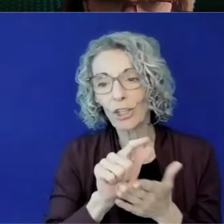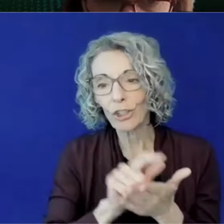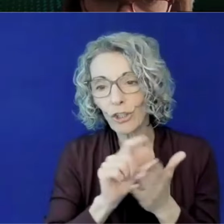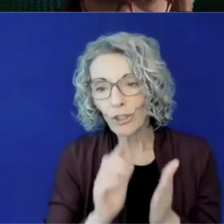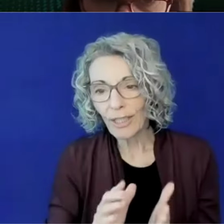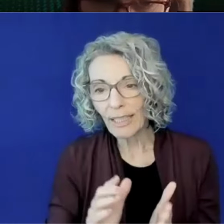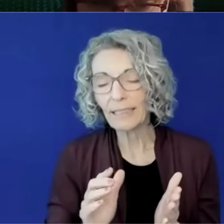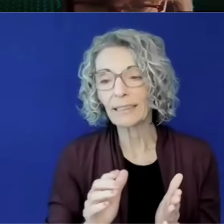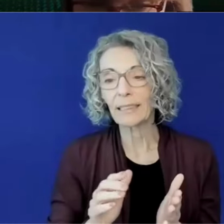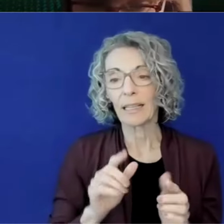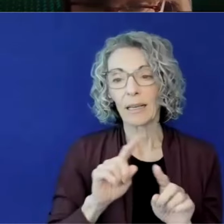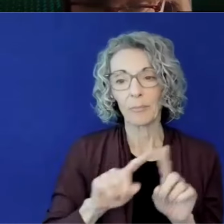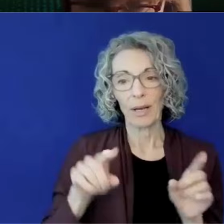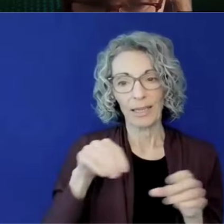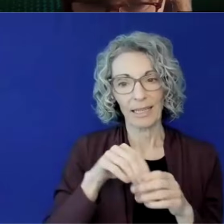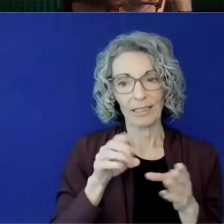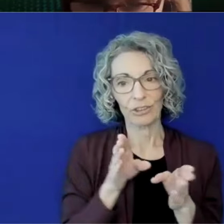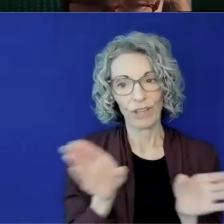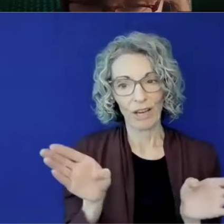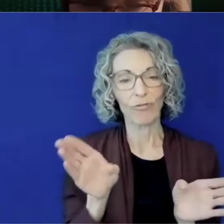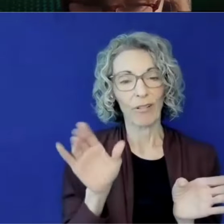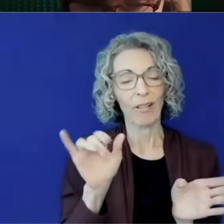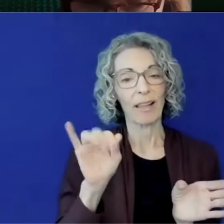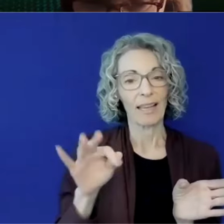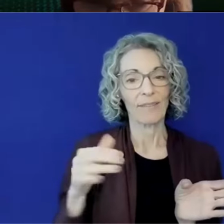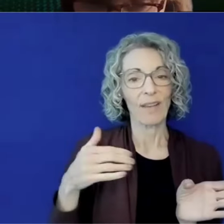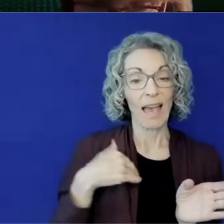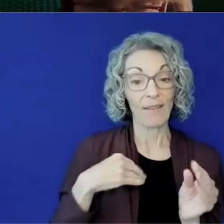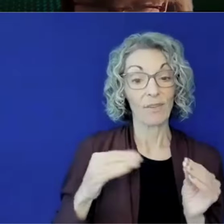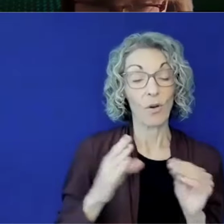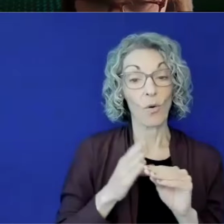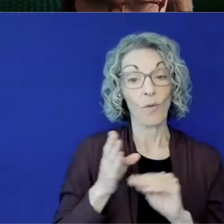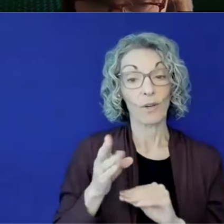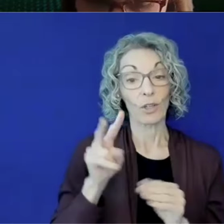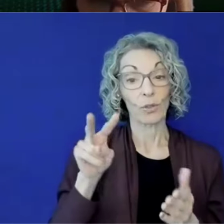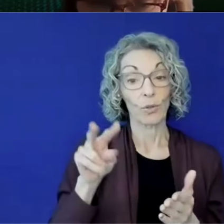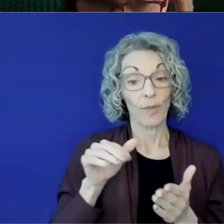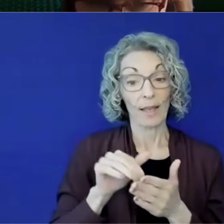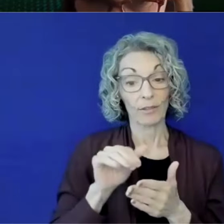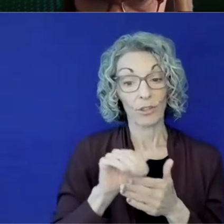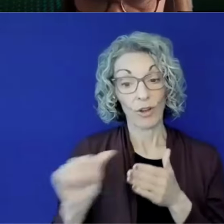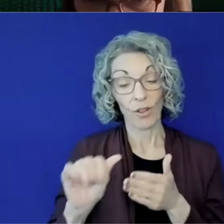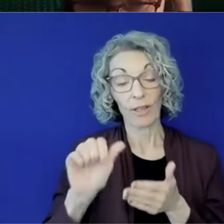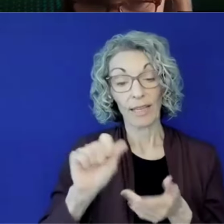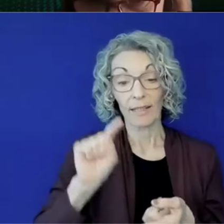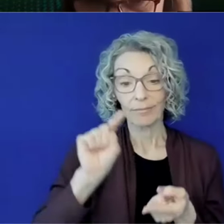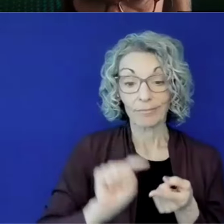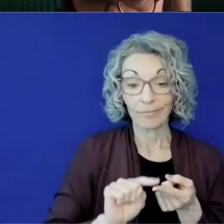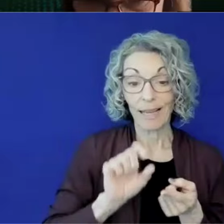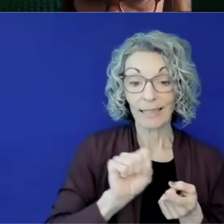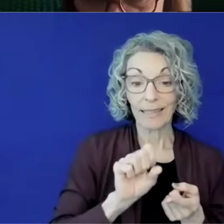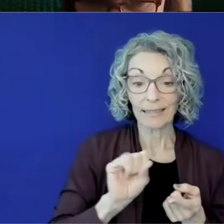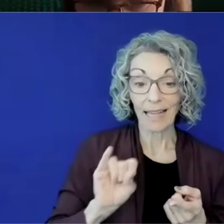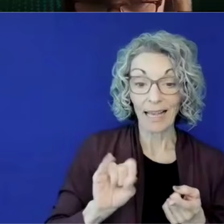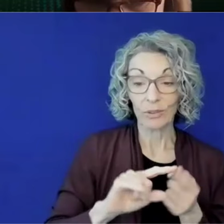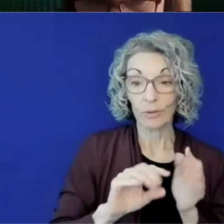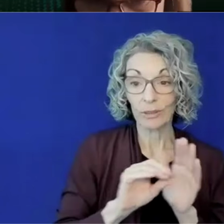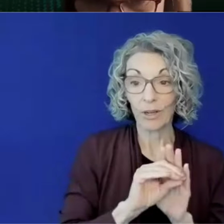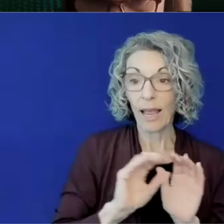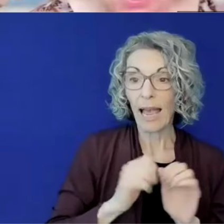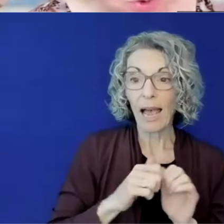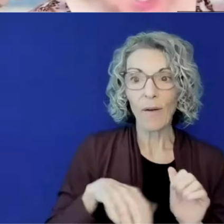in general, having more than about 2,000 can reduce your SSI to 0. How can we find all those specialists on such